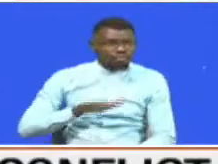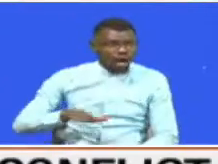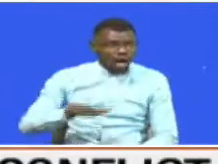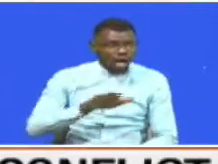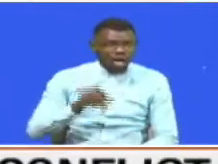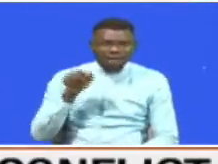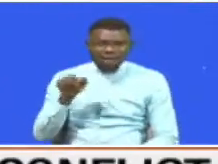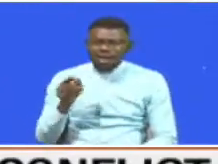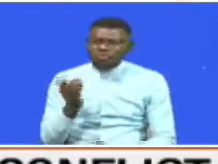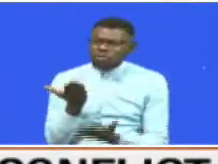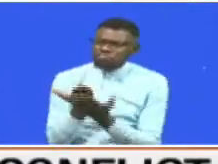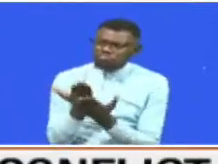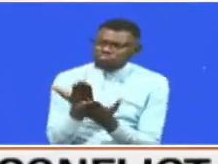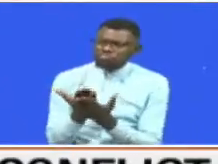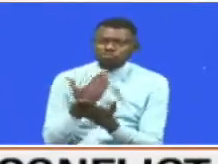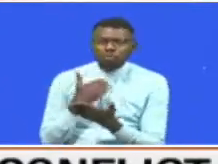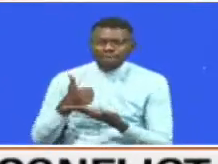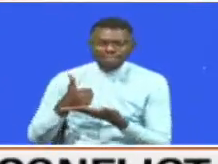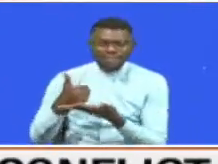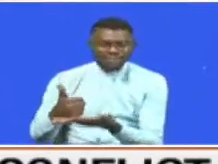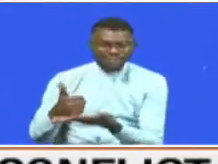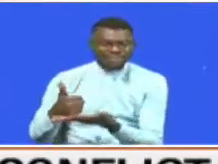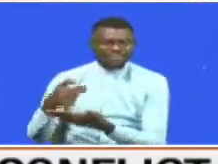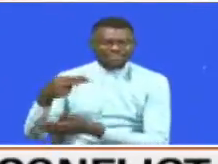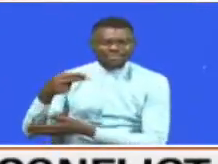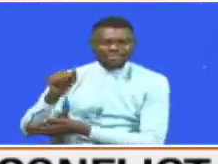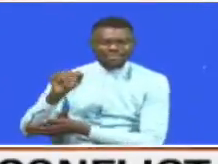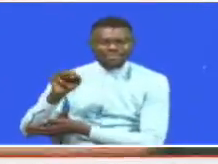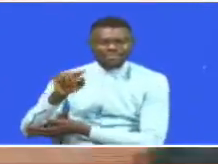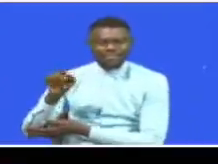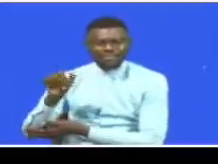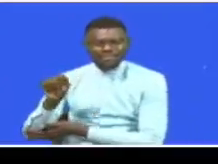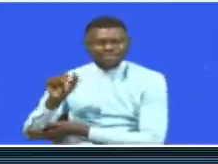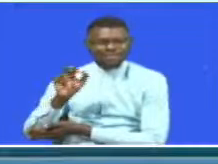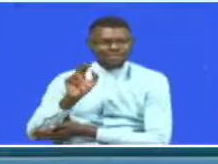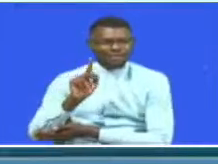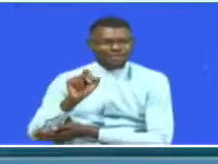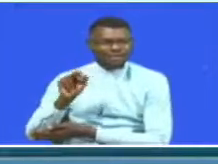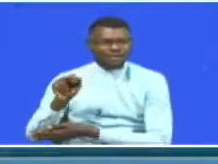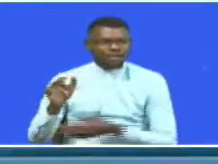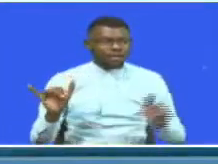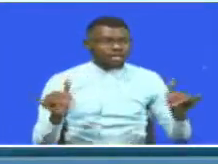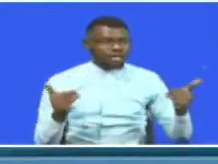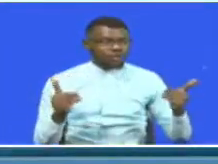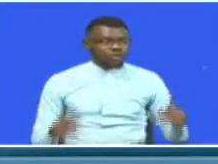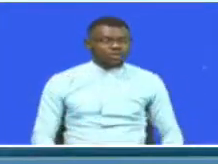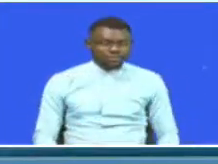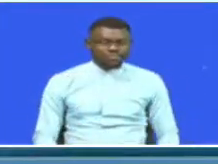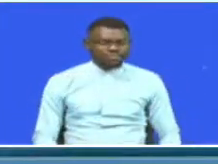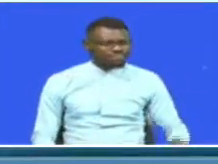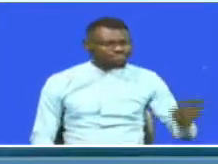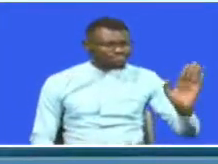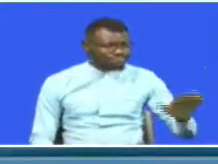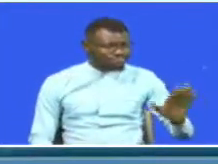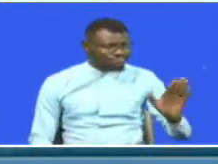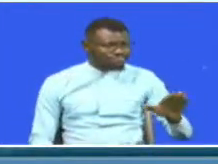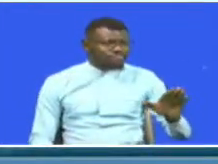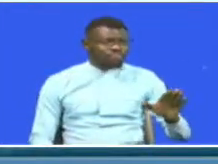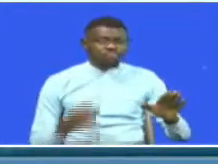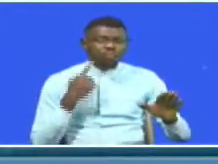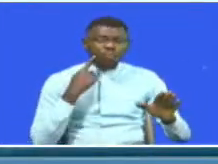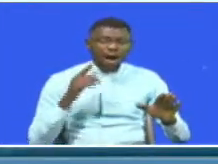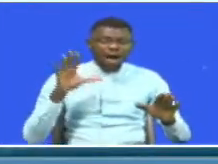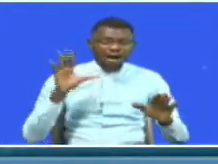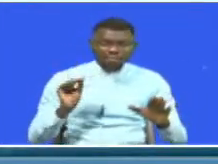continue bleeding. Hamza Yusuf, KTN News. Now get this, 150